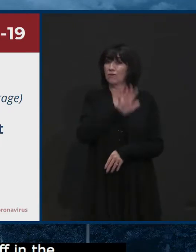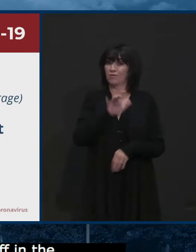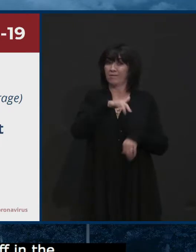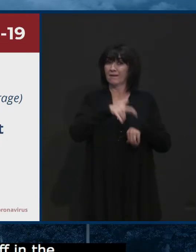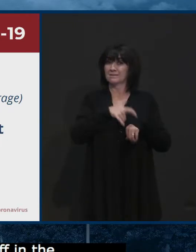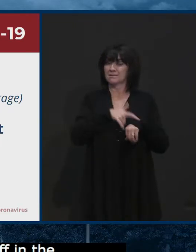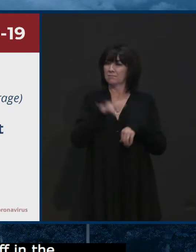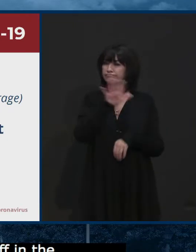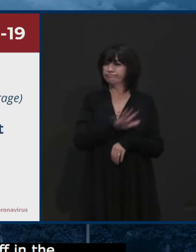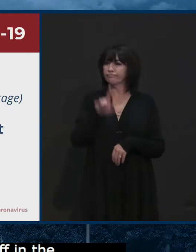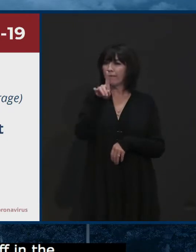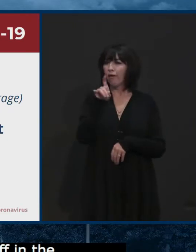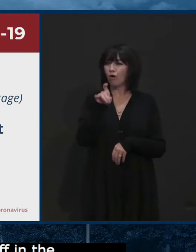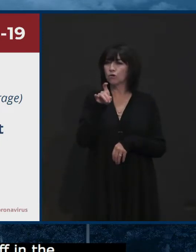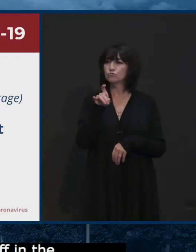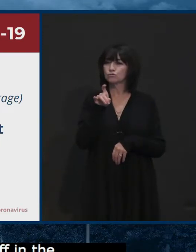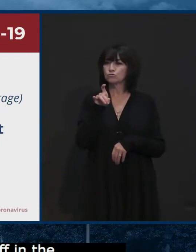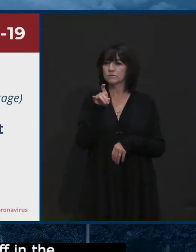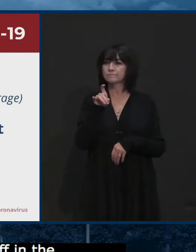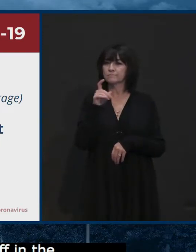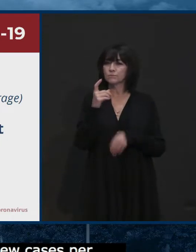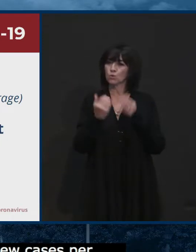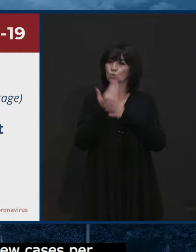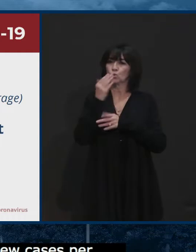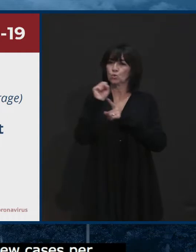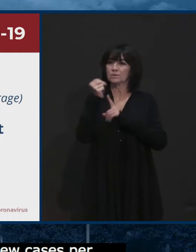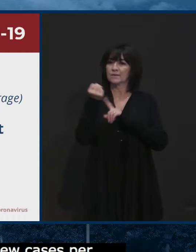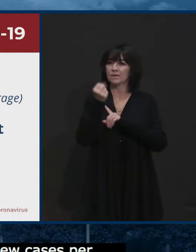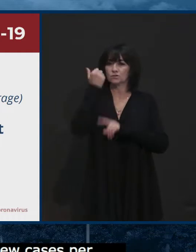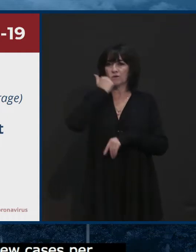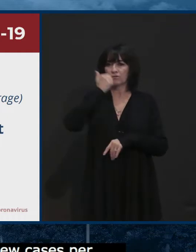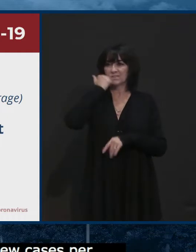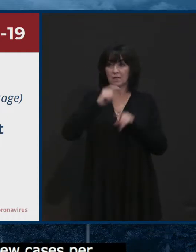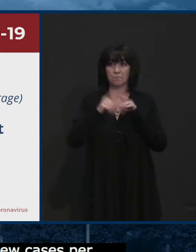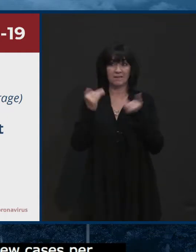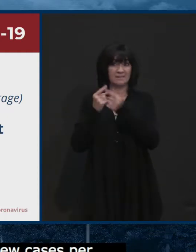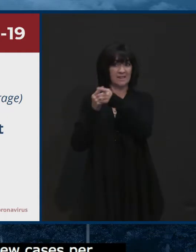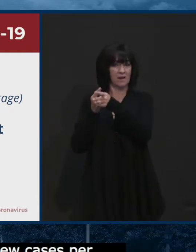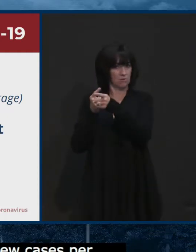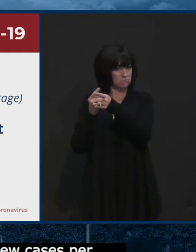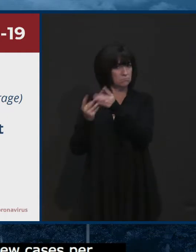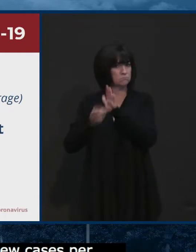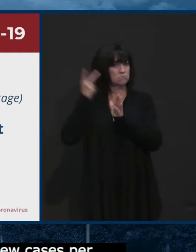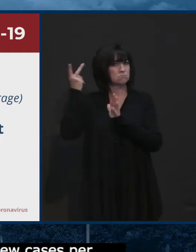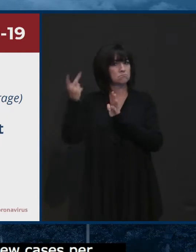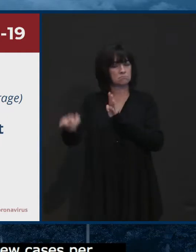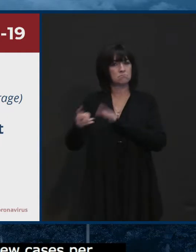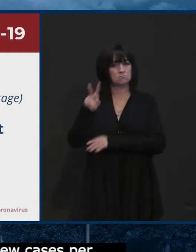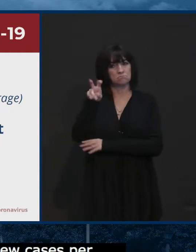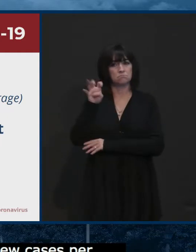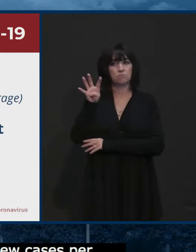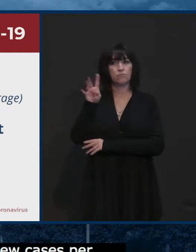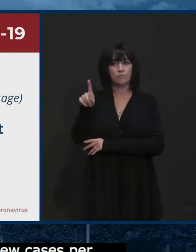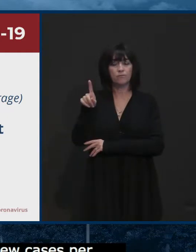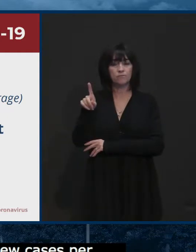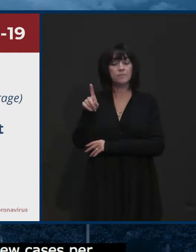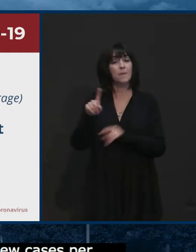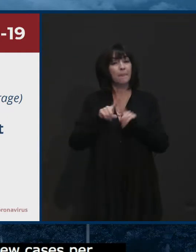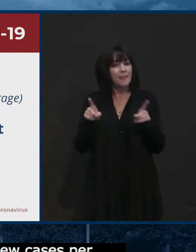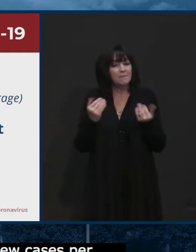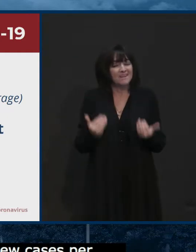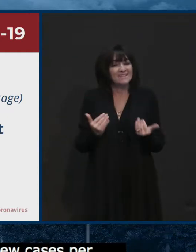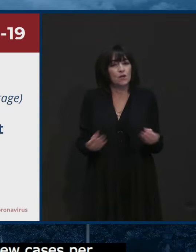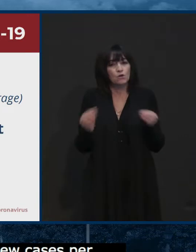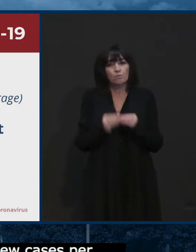see we're 2+ times that, but we're also doing more tests. And the tests, the percent positive, gives us